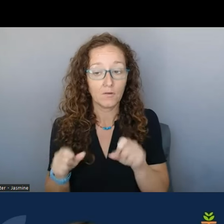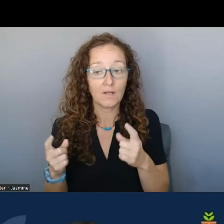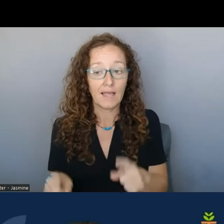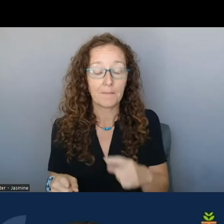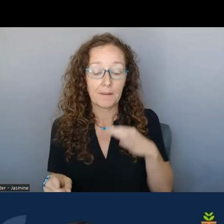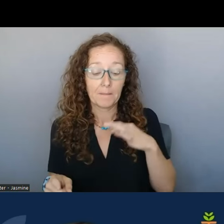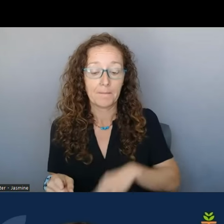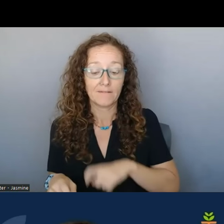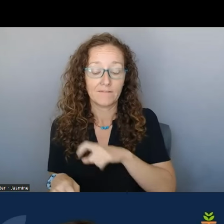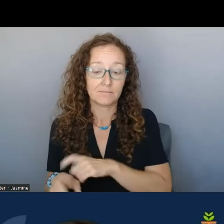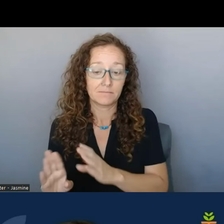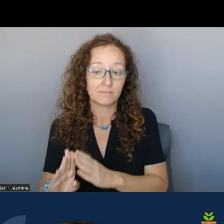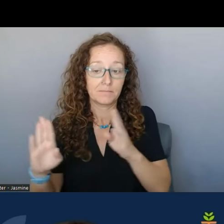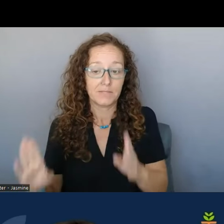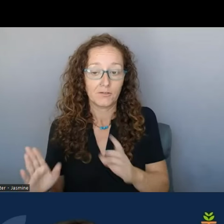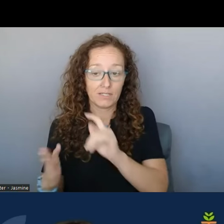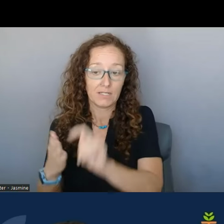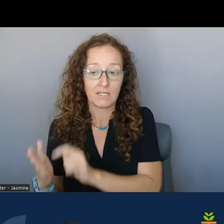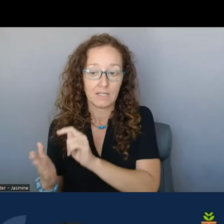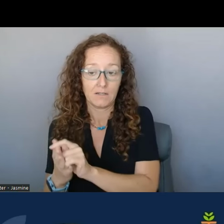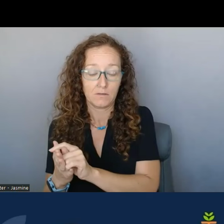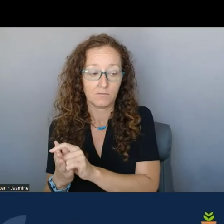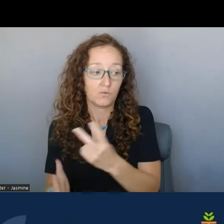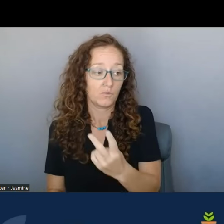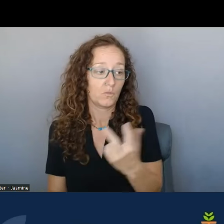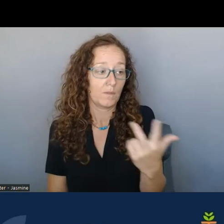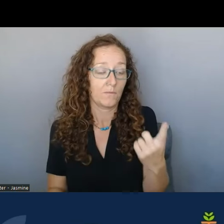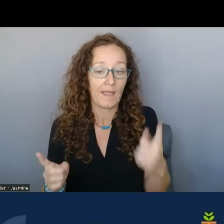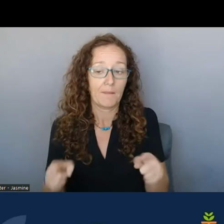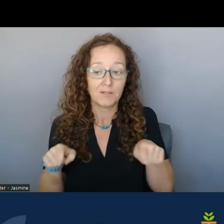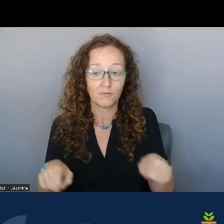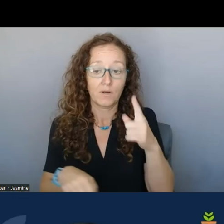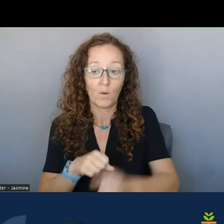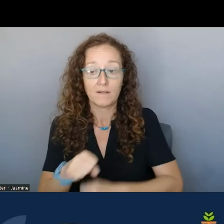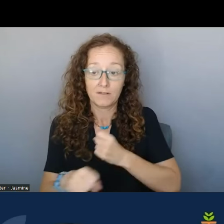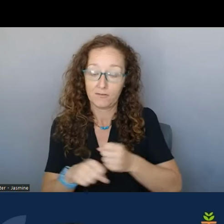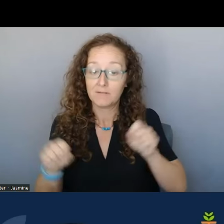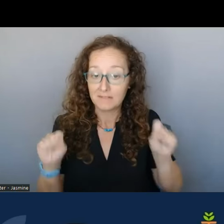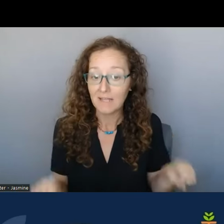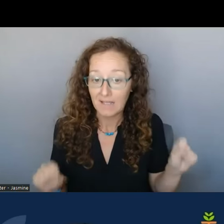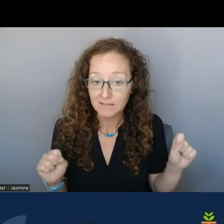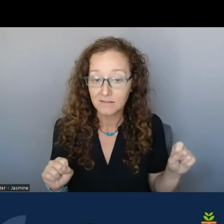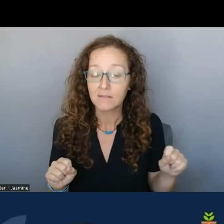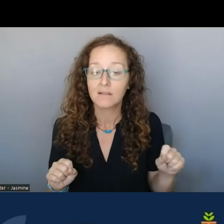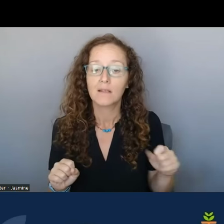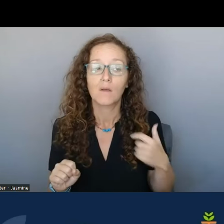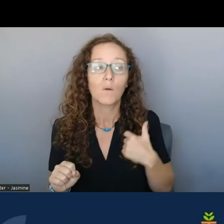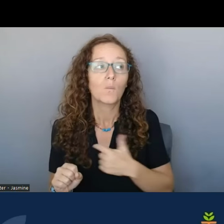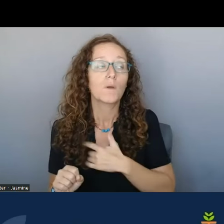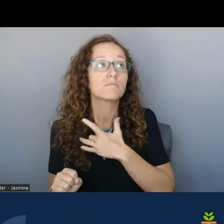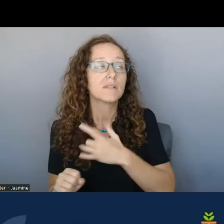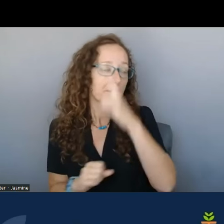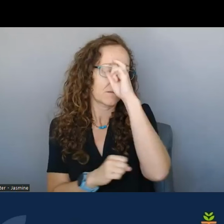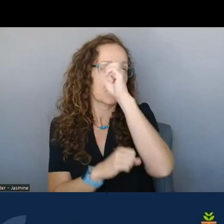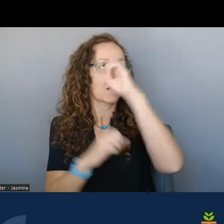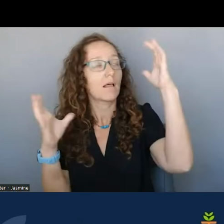A benefit periods do not start with a new calendar year. I think that's what a lot of us are used to when we think about deductibles, them being